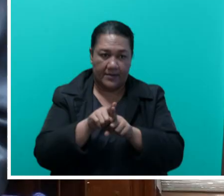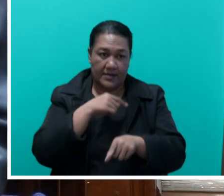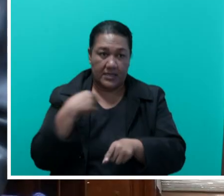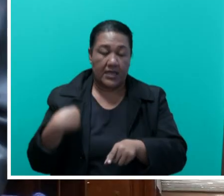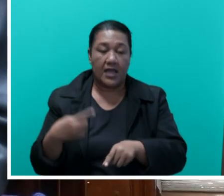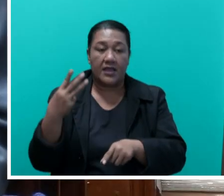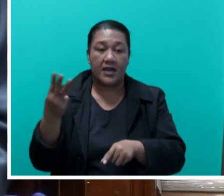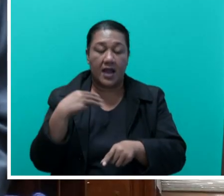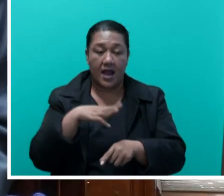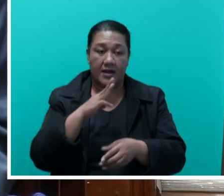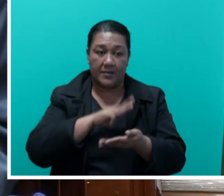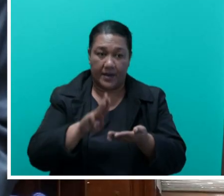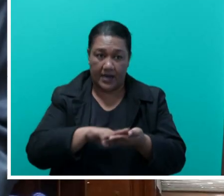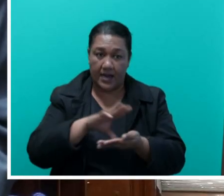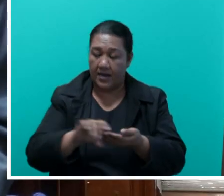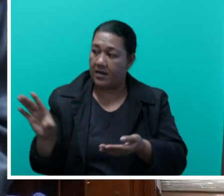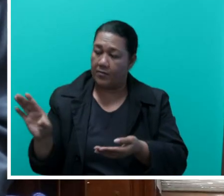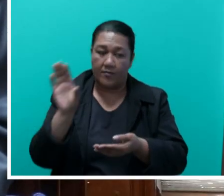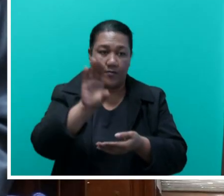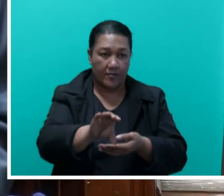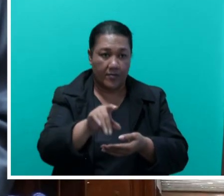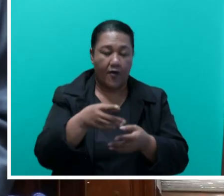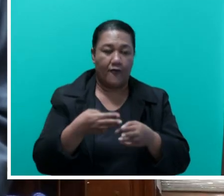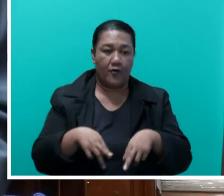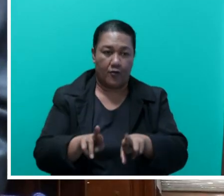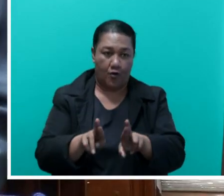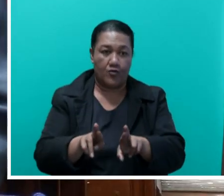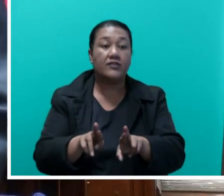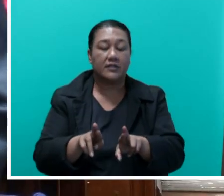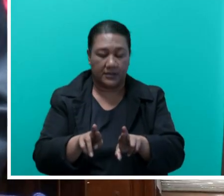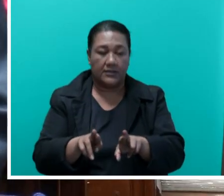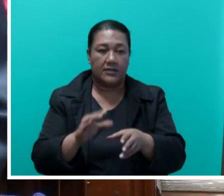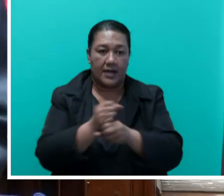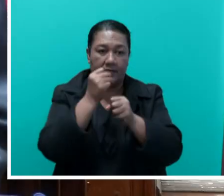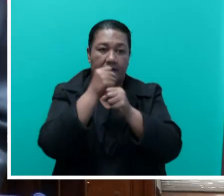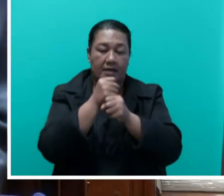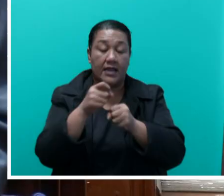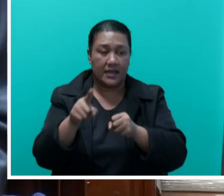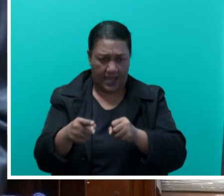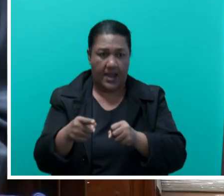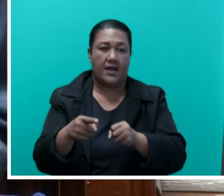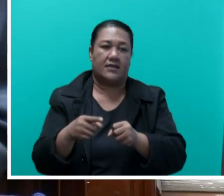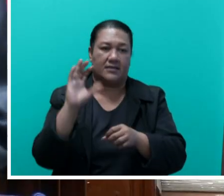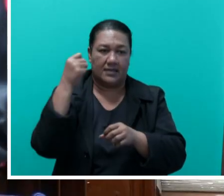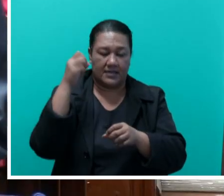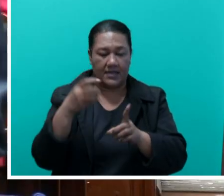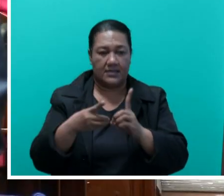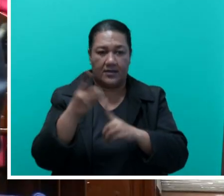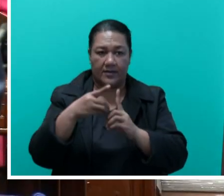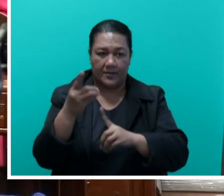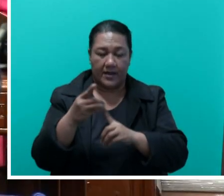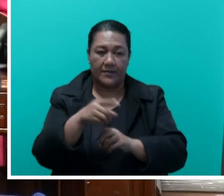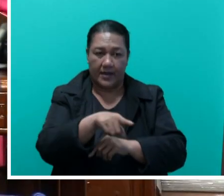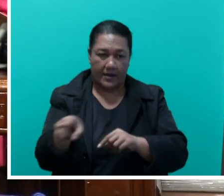$300 million for road upgrading. That was a success, the success of our diplomacy, Mr. Speaker, sir, and we